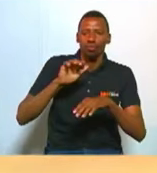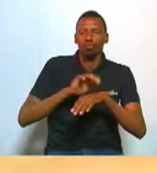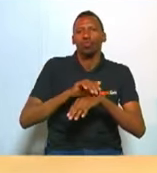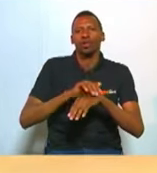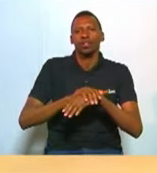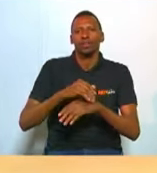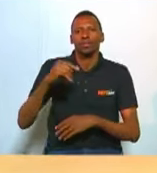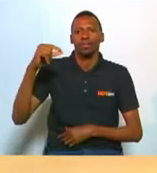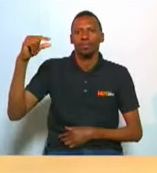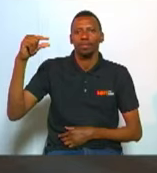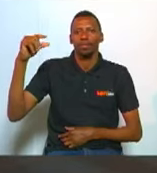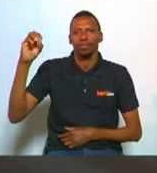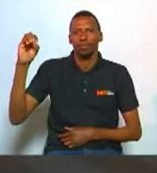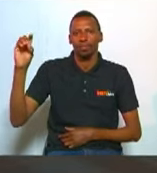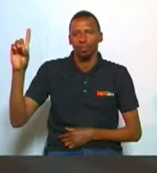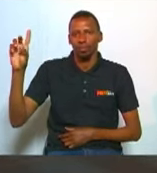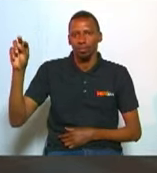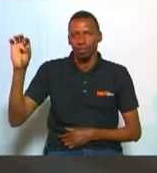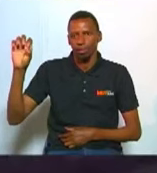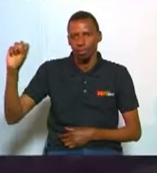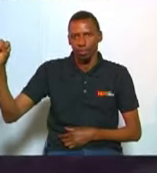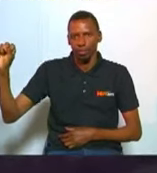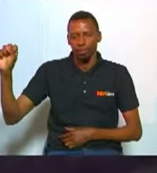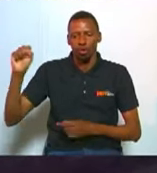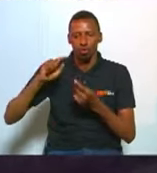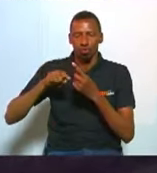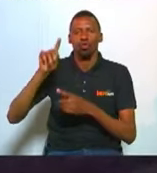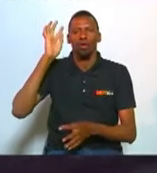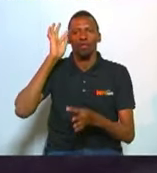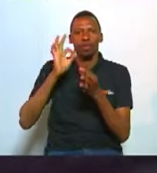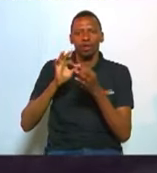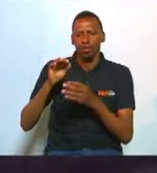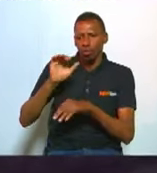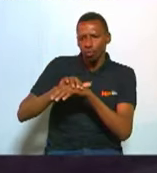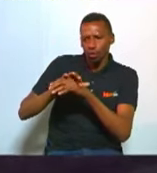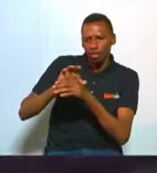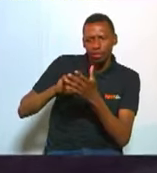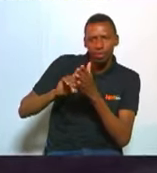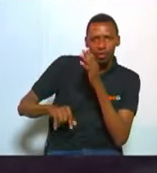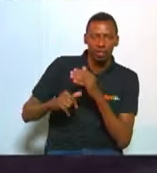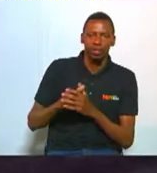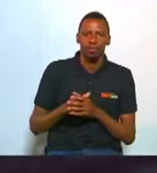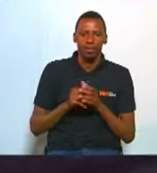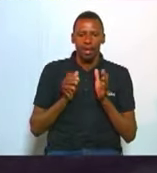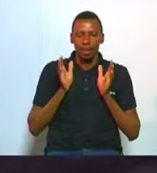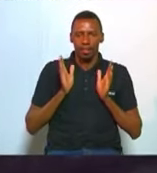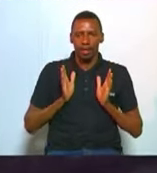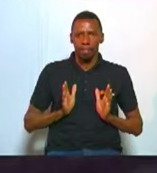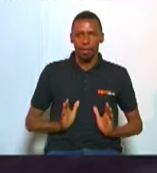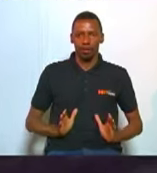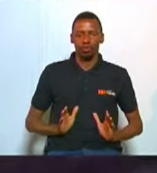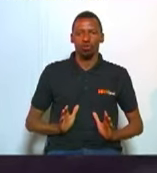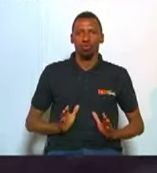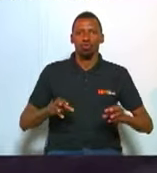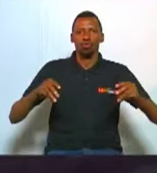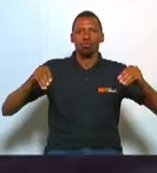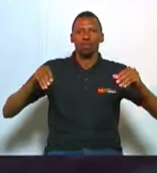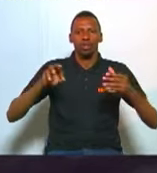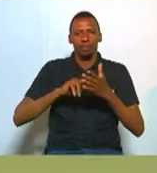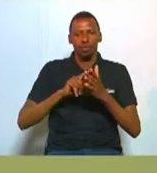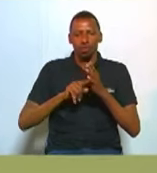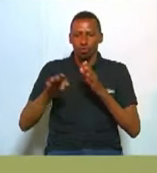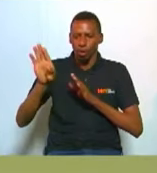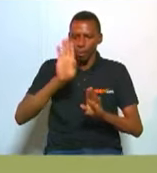faith. And we said, goodness. What is goodness? The personal quality of being morally